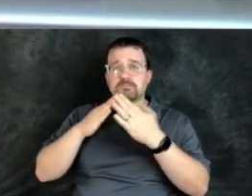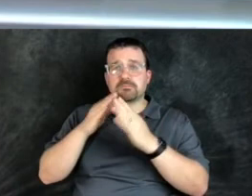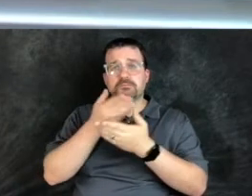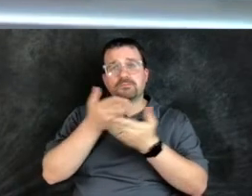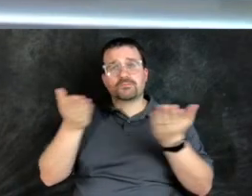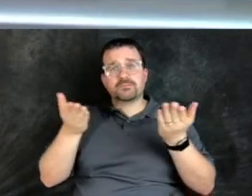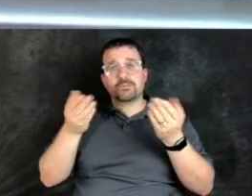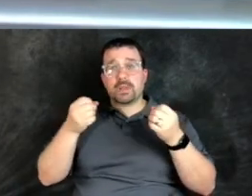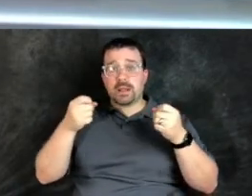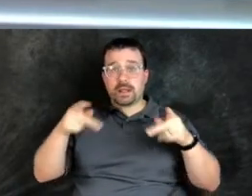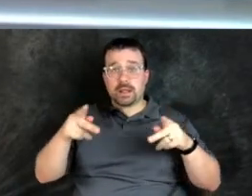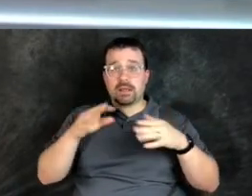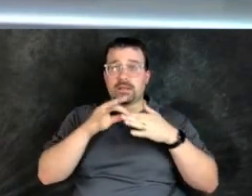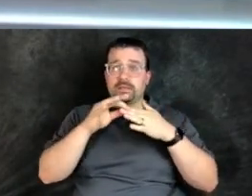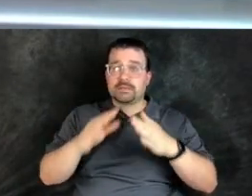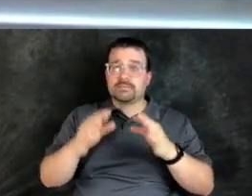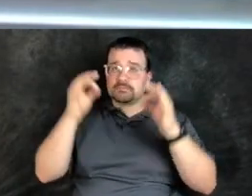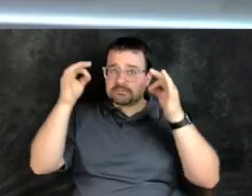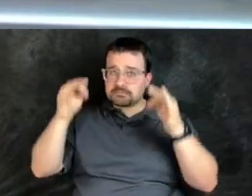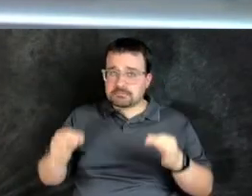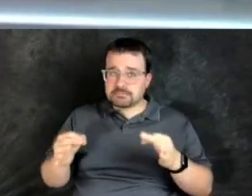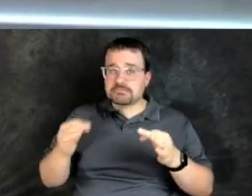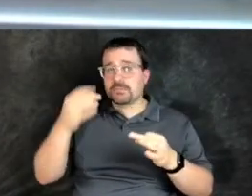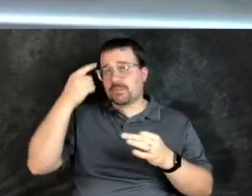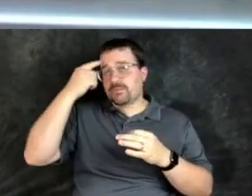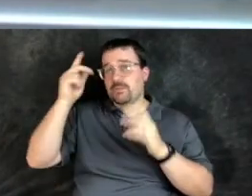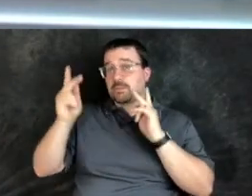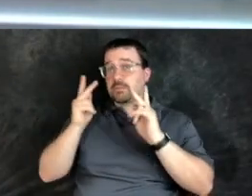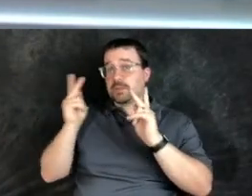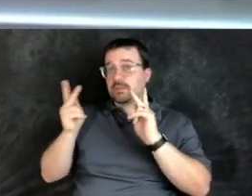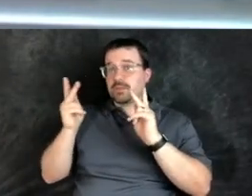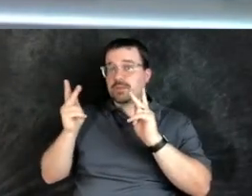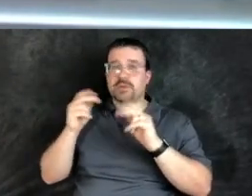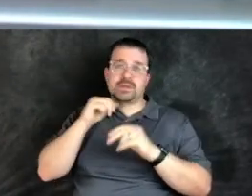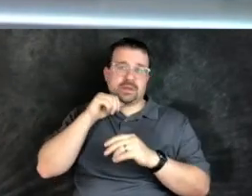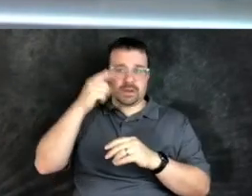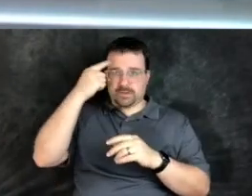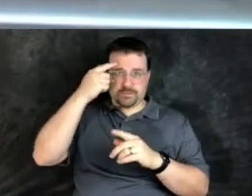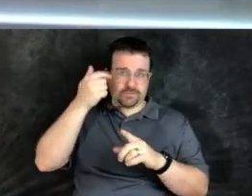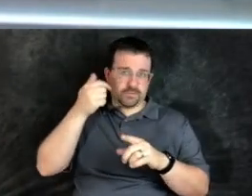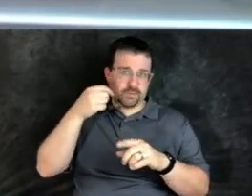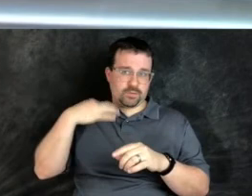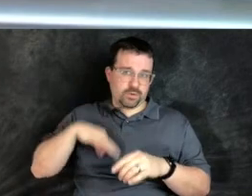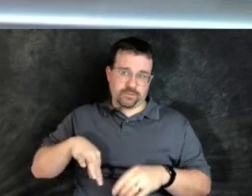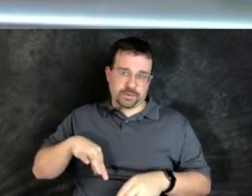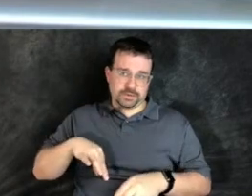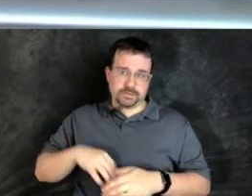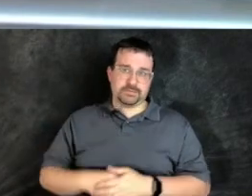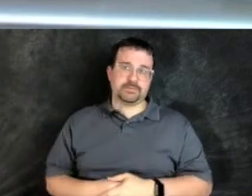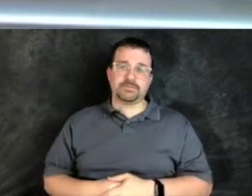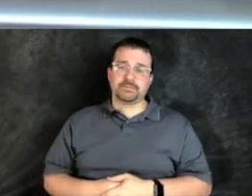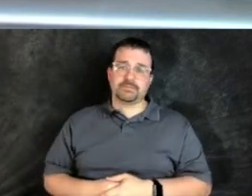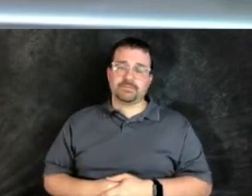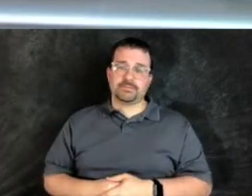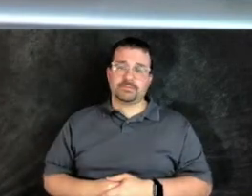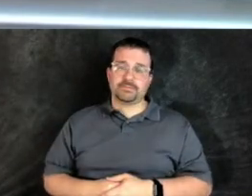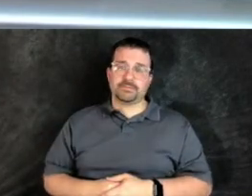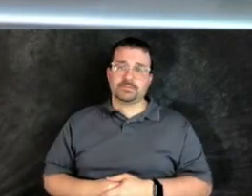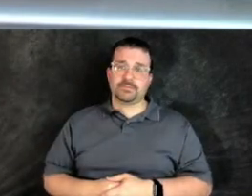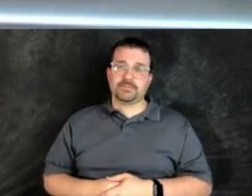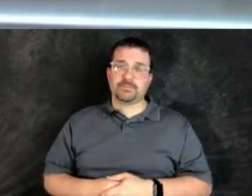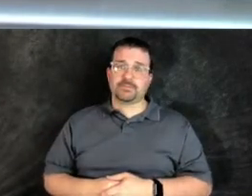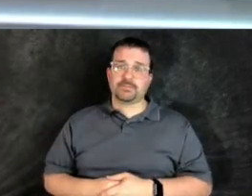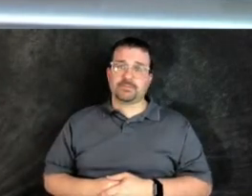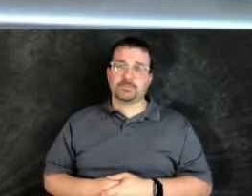our leaders to make decisions for the sake of people and not profits, to